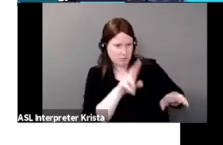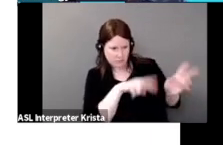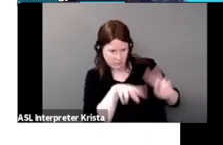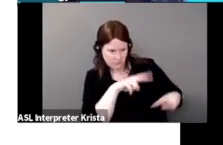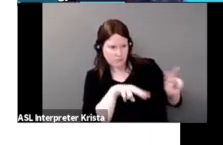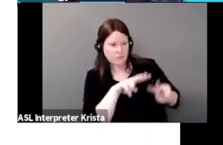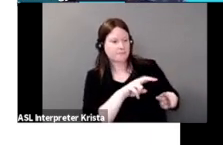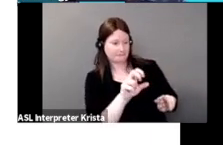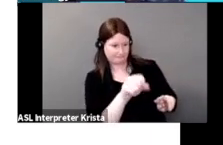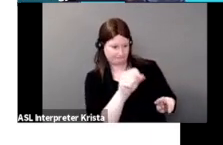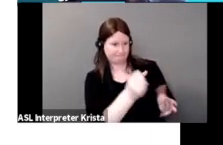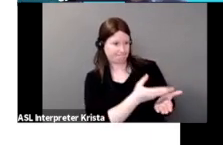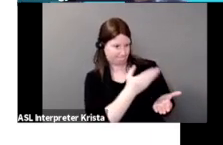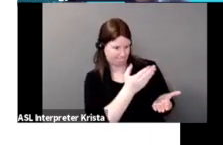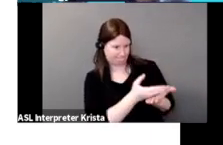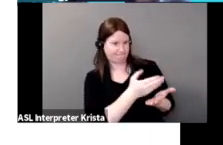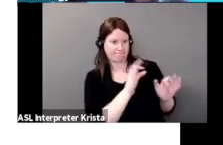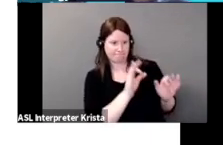trademark to them.